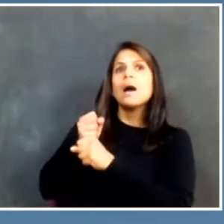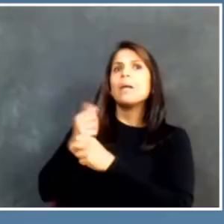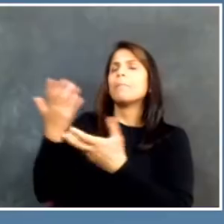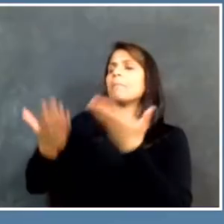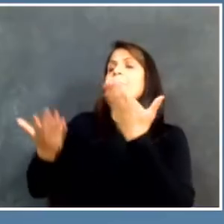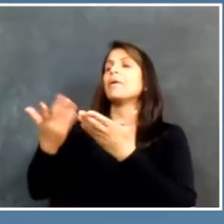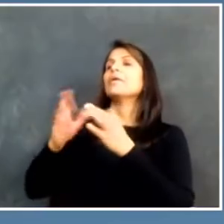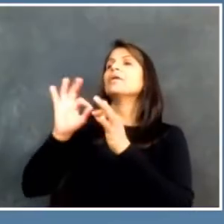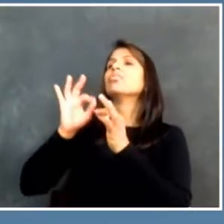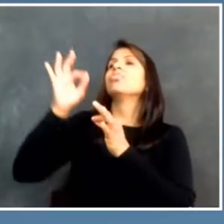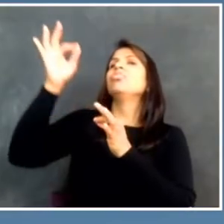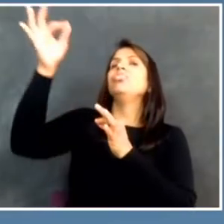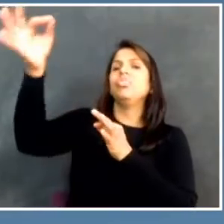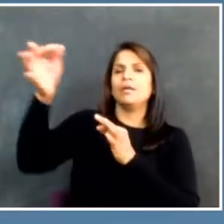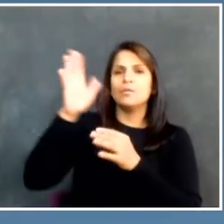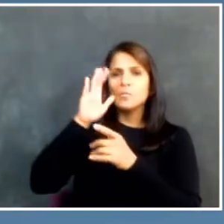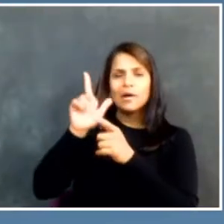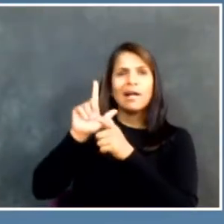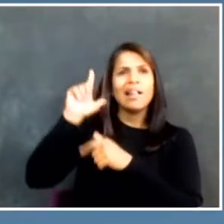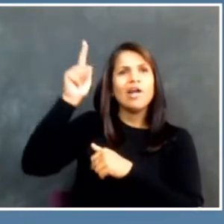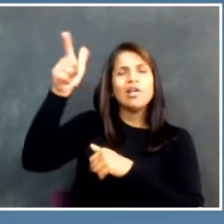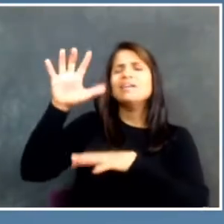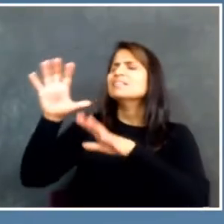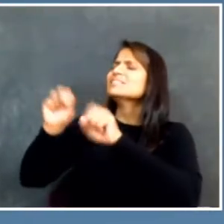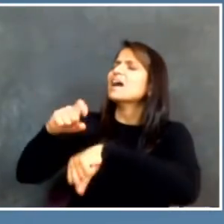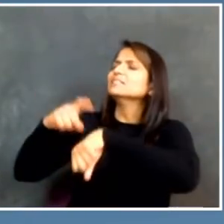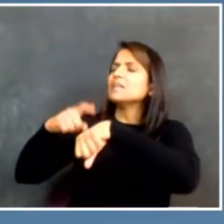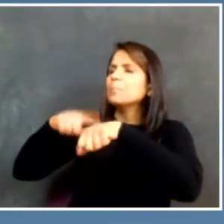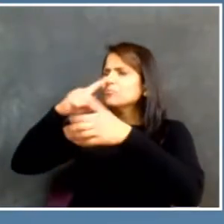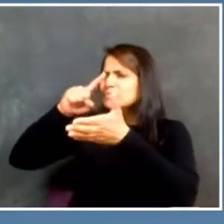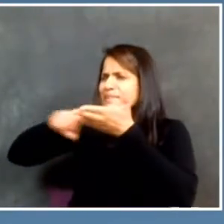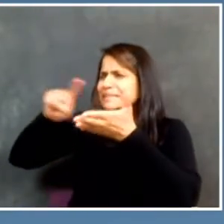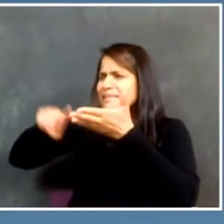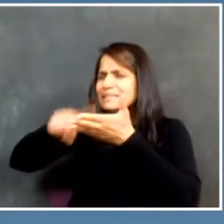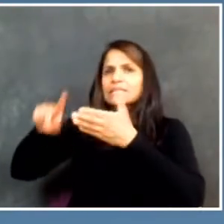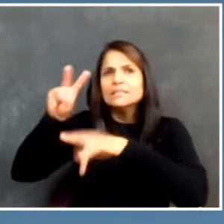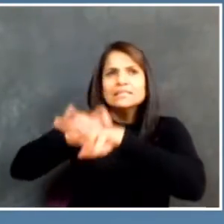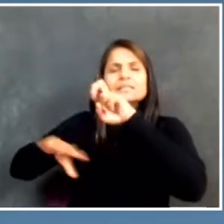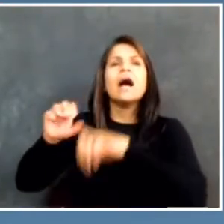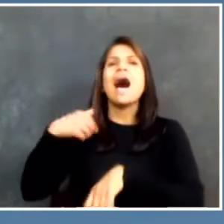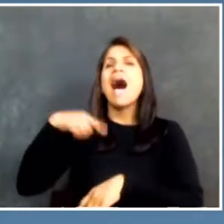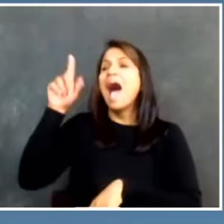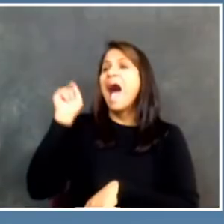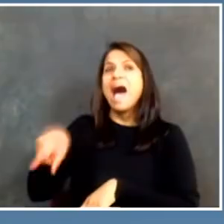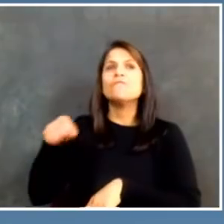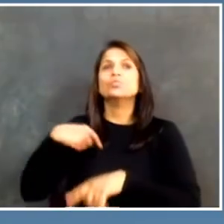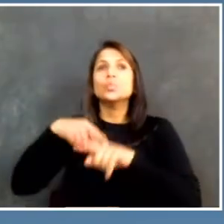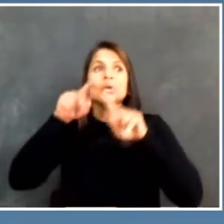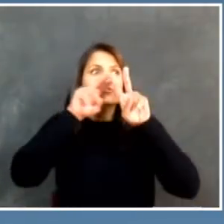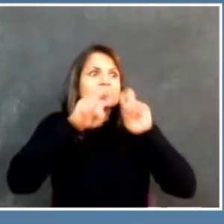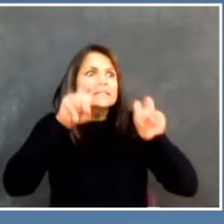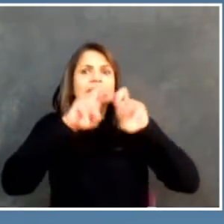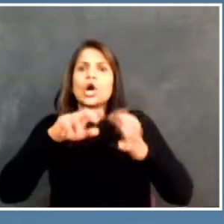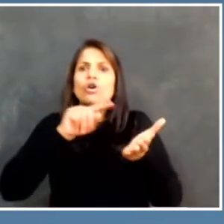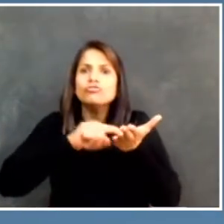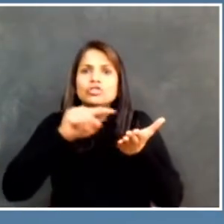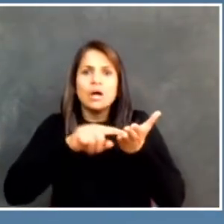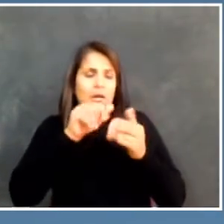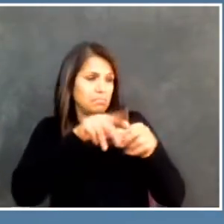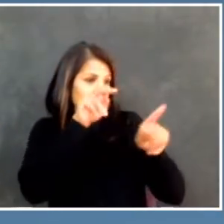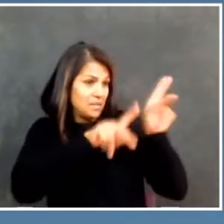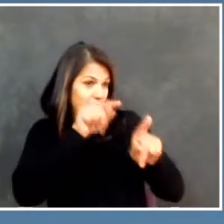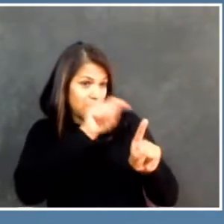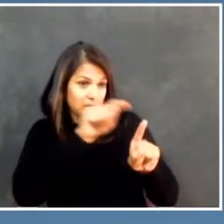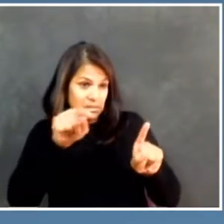et cetera, et cetera. So there's a lot of variables there that are, I think, to be determined. But the important thing here